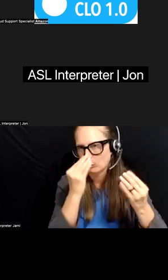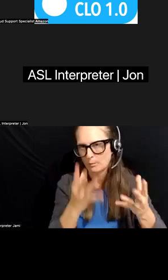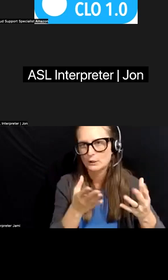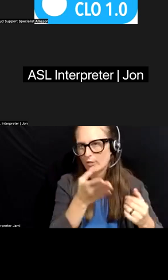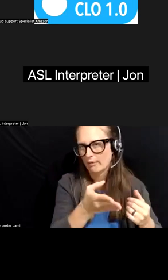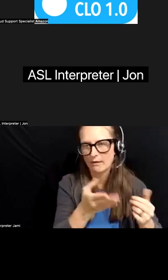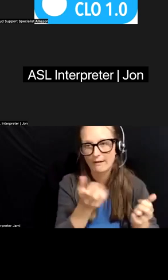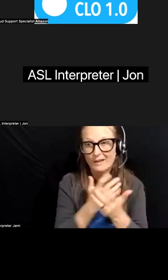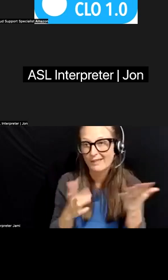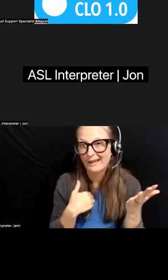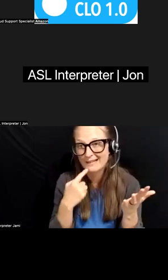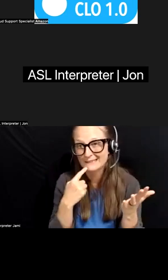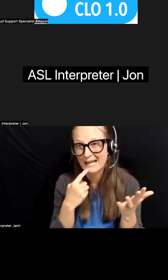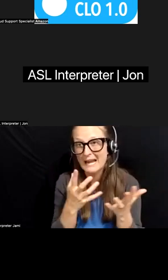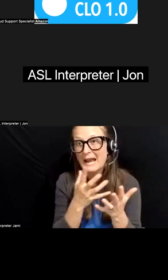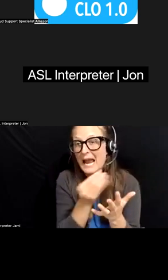I've said and more.